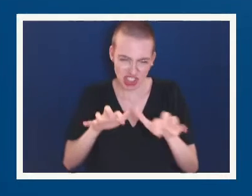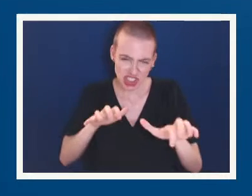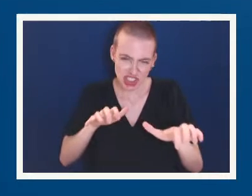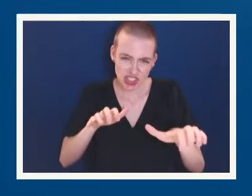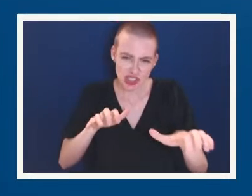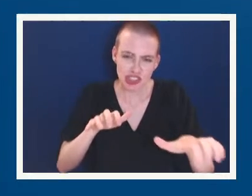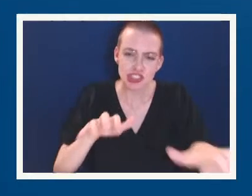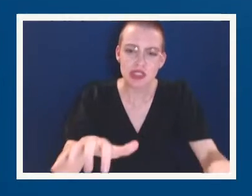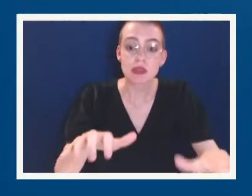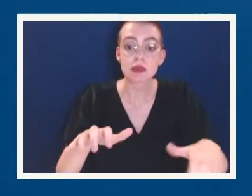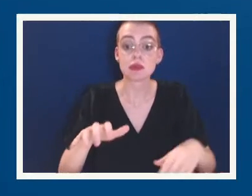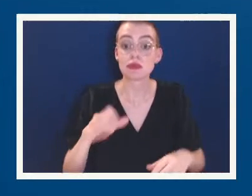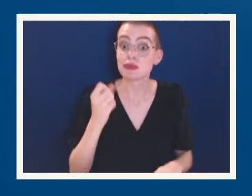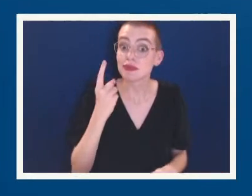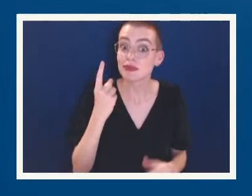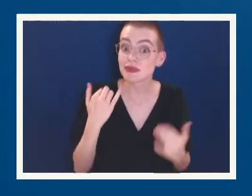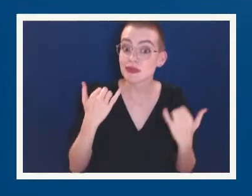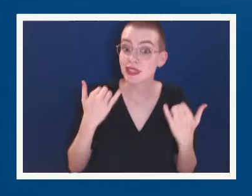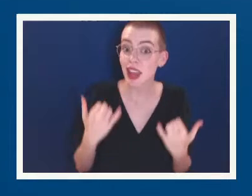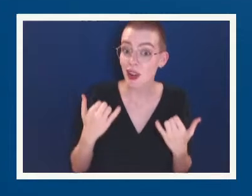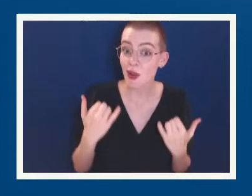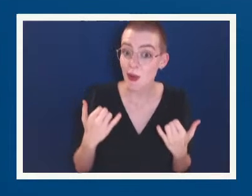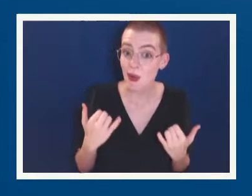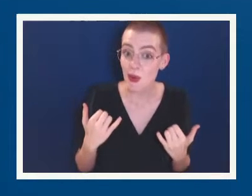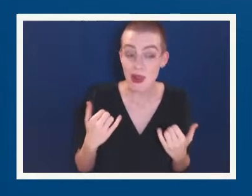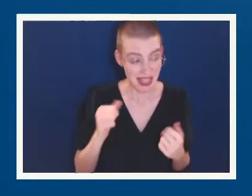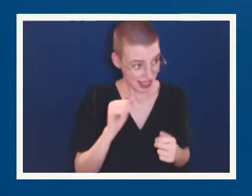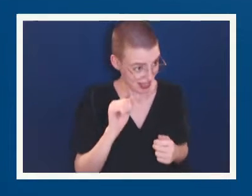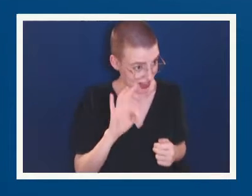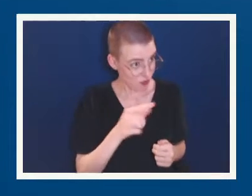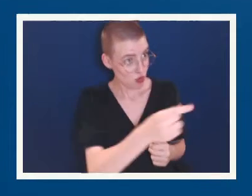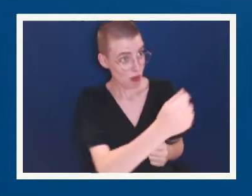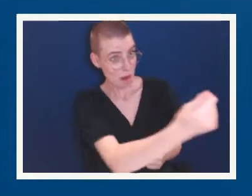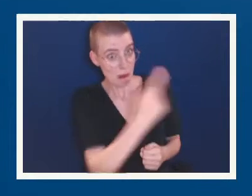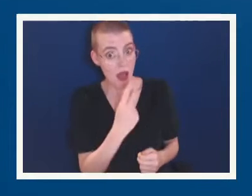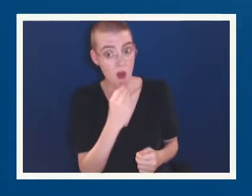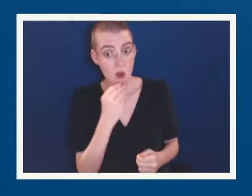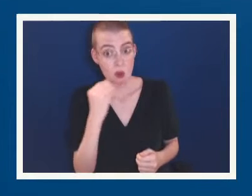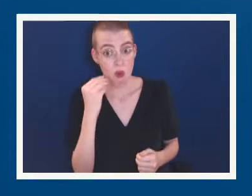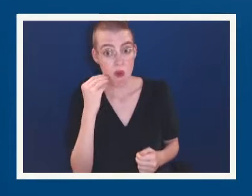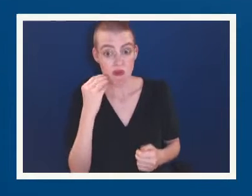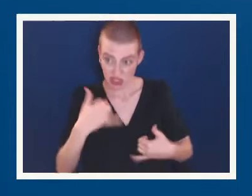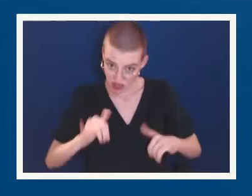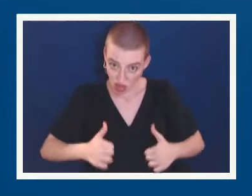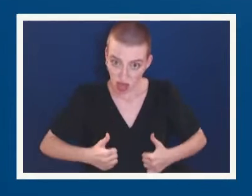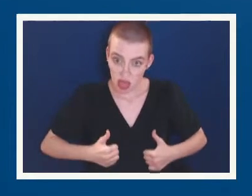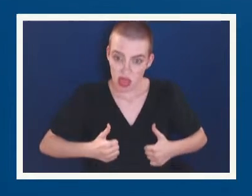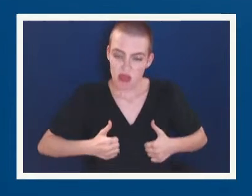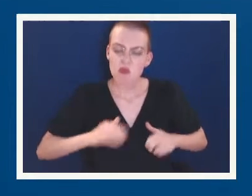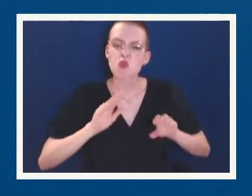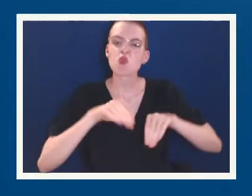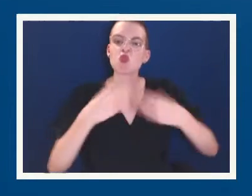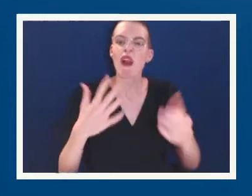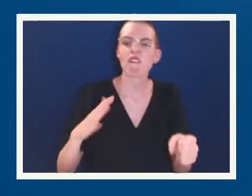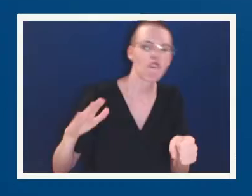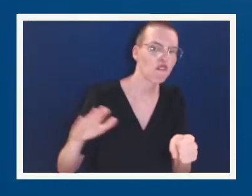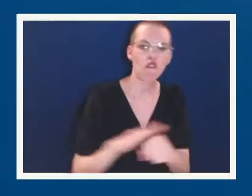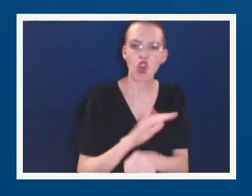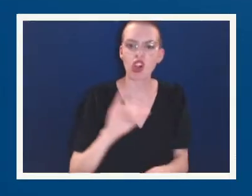what? Now, if they come home and you're still alive, you get full benefits from health care to try to fight